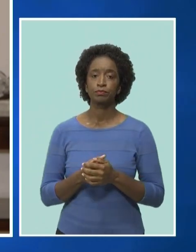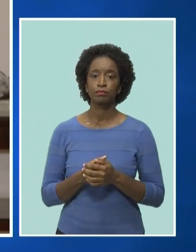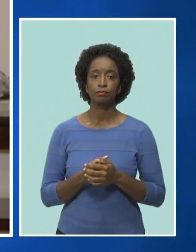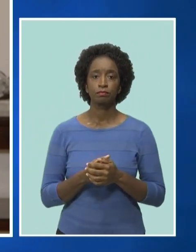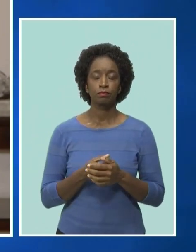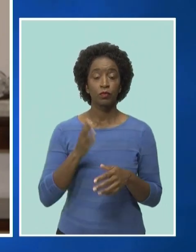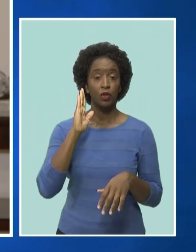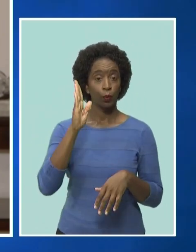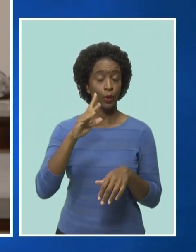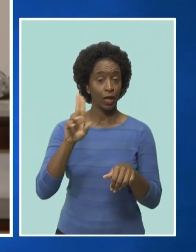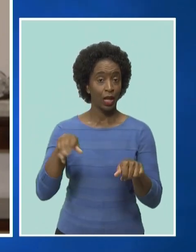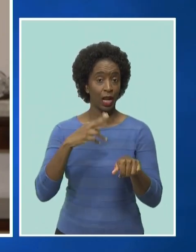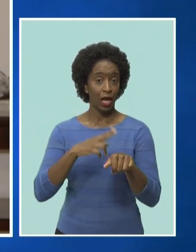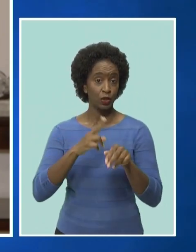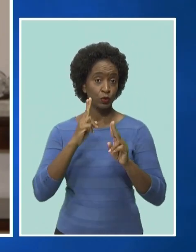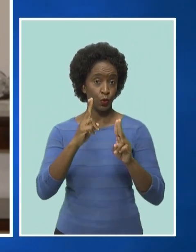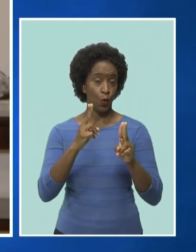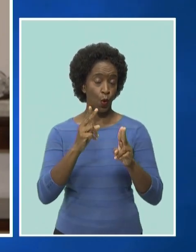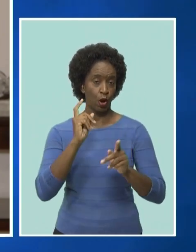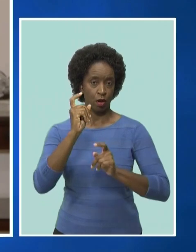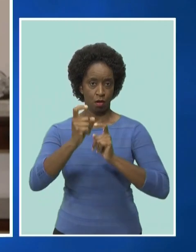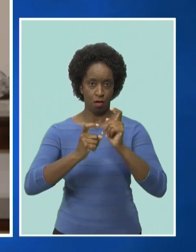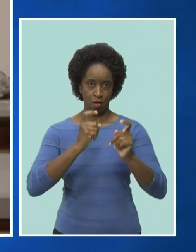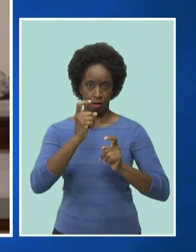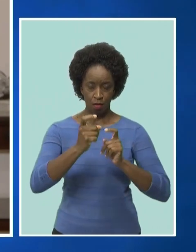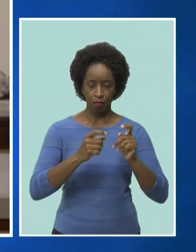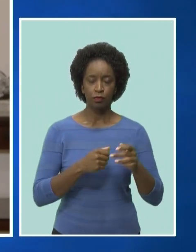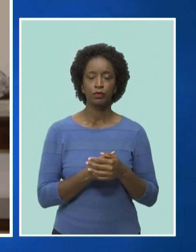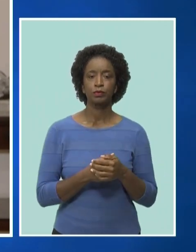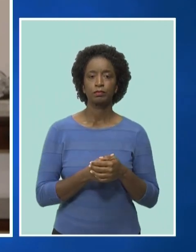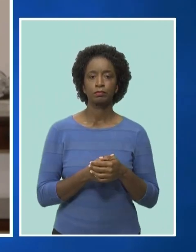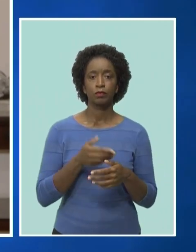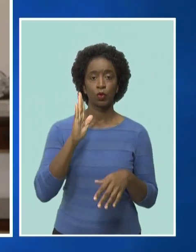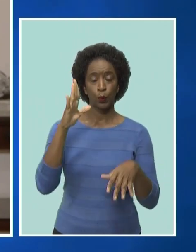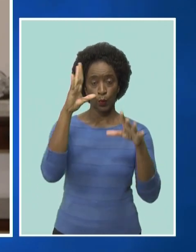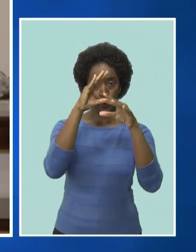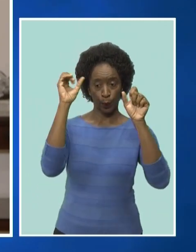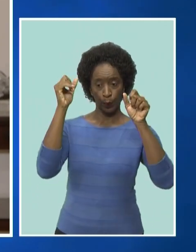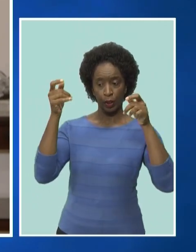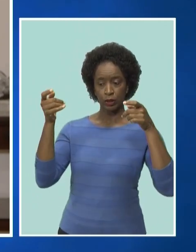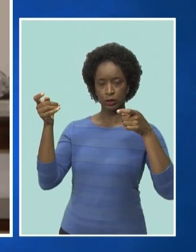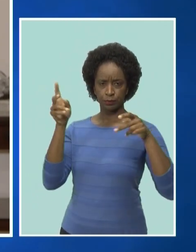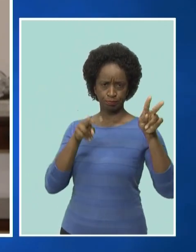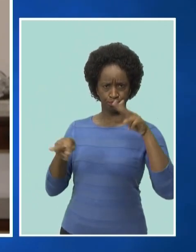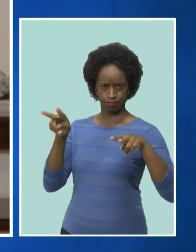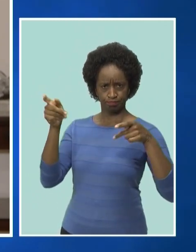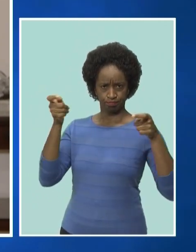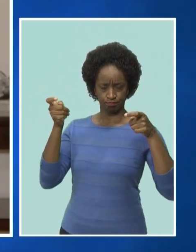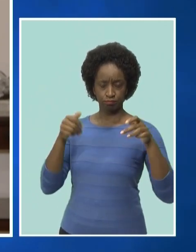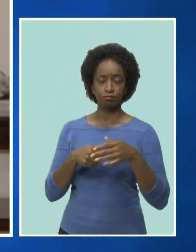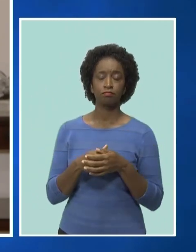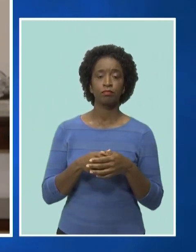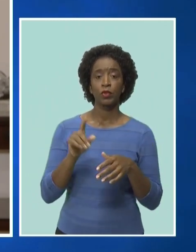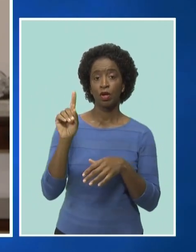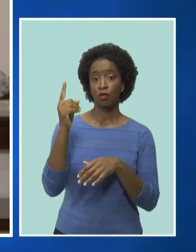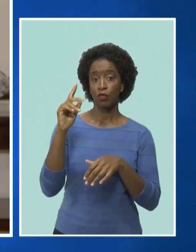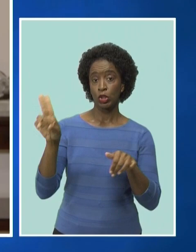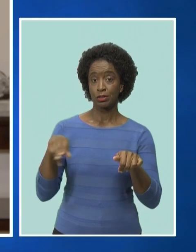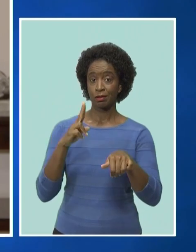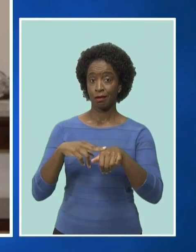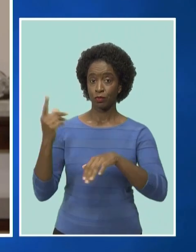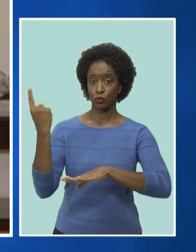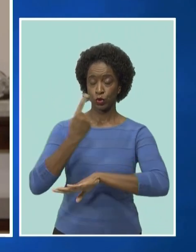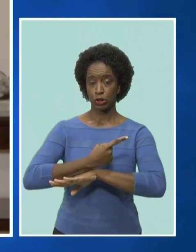State House and be hosted by the President of Barbados. And the first Barbados National Day concert in Bridgetown will be a fitting